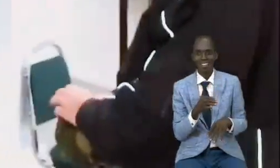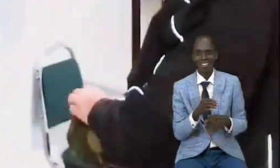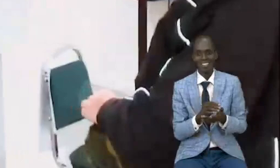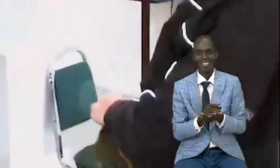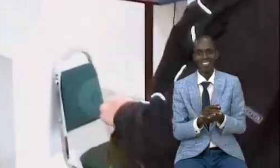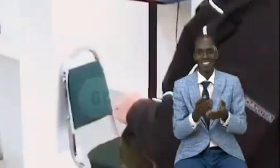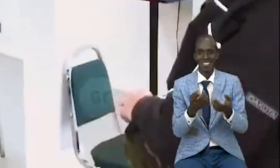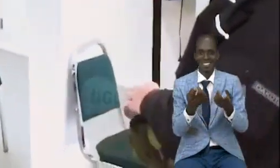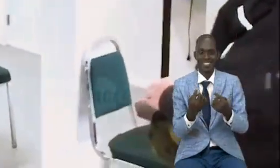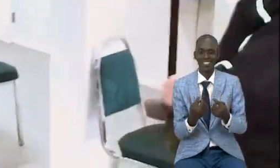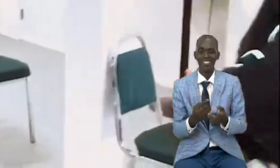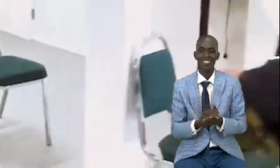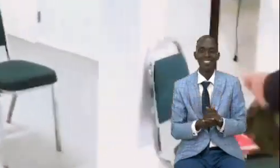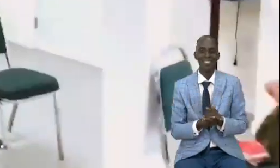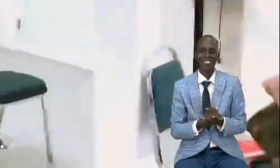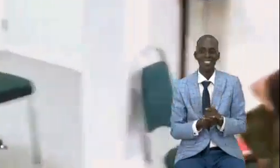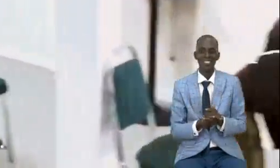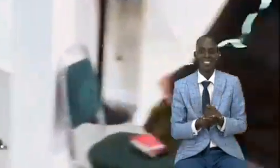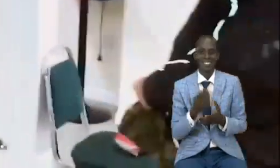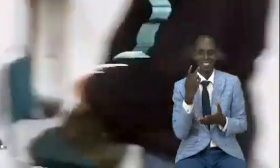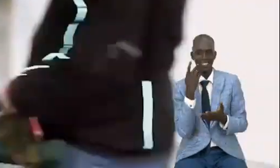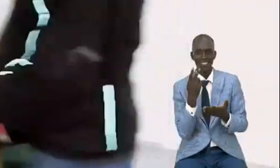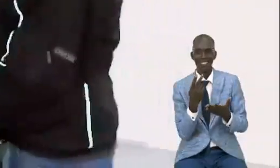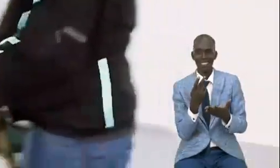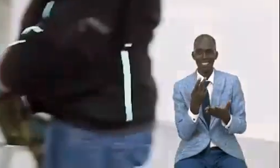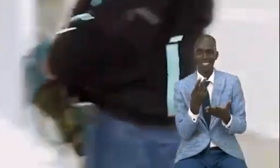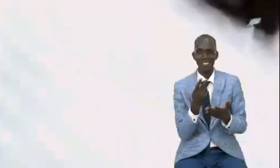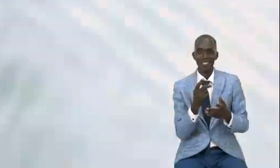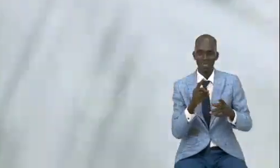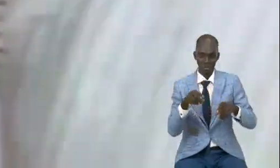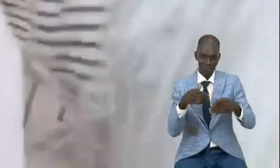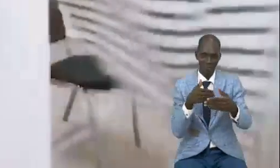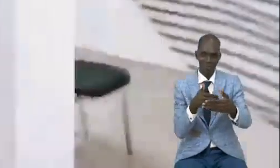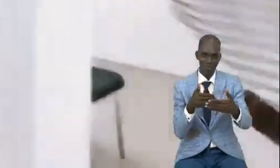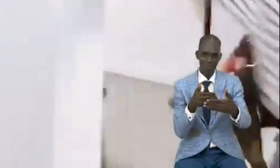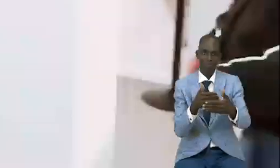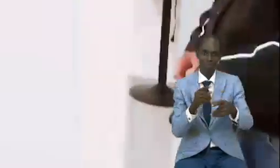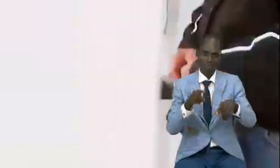on. Come on. Go be her. Go be her.